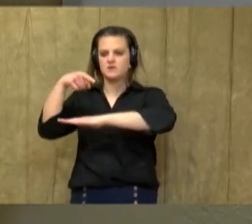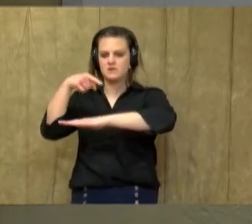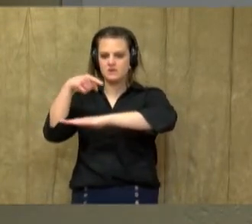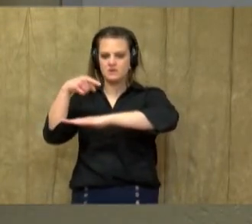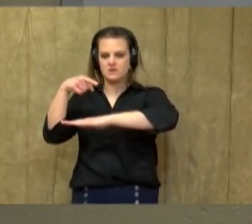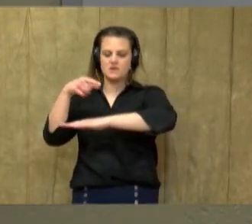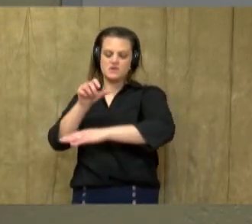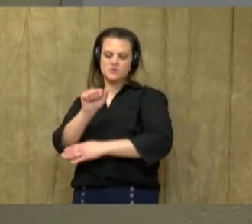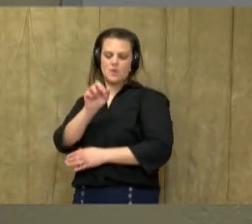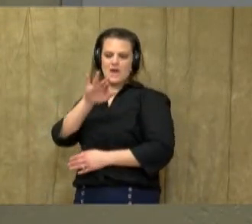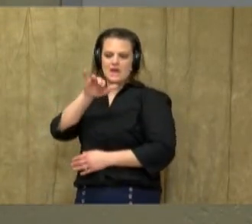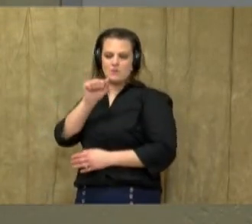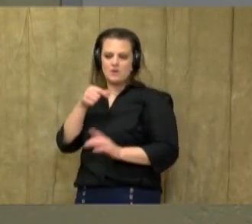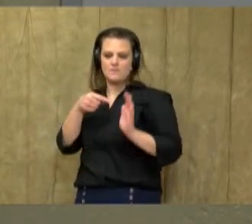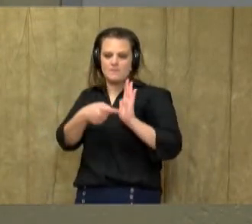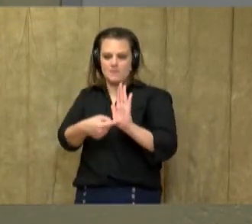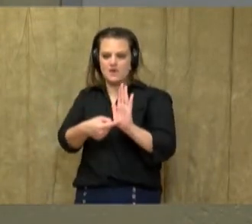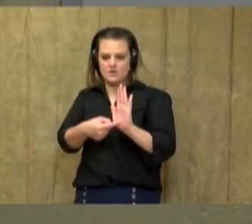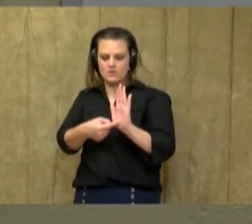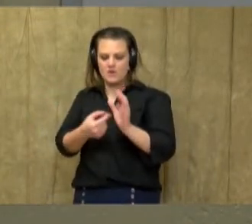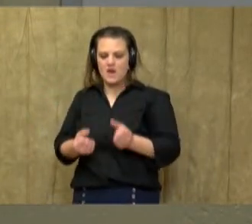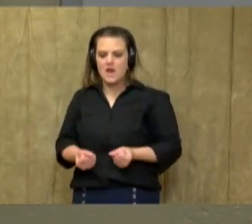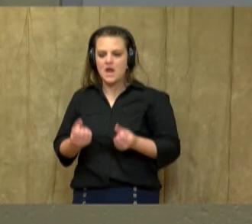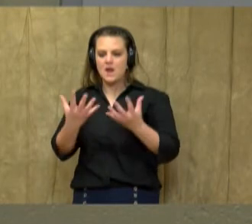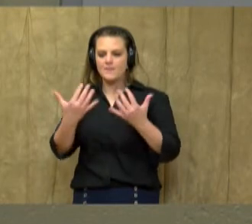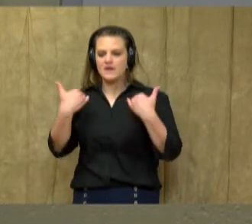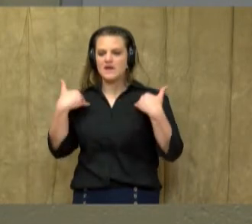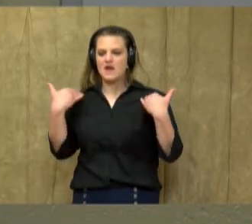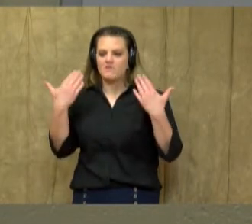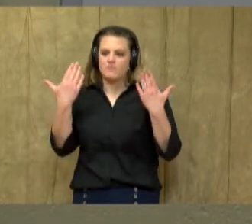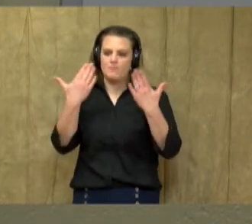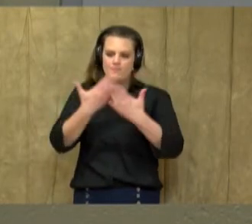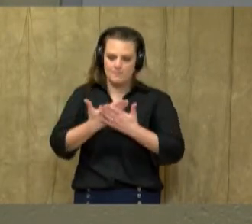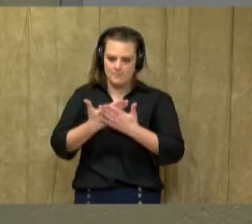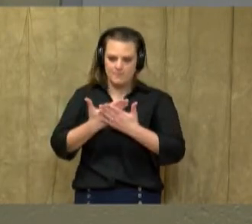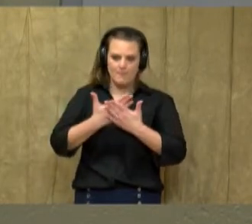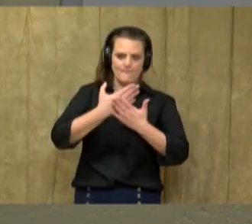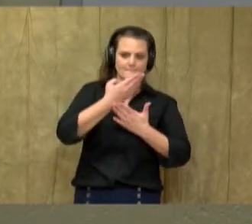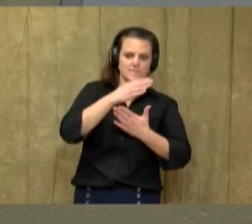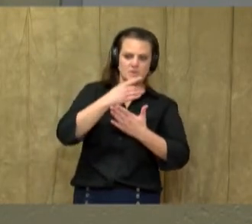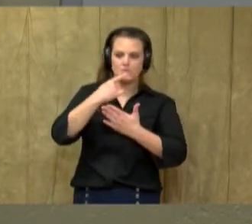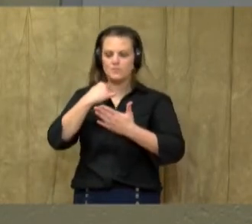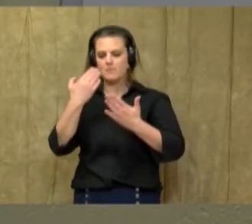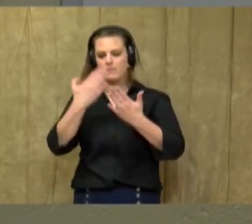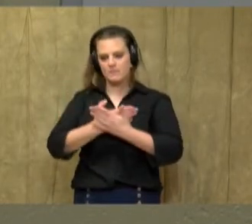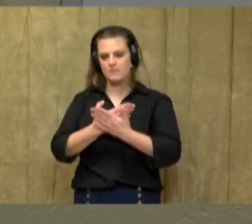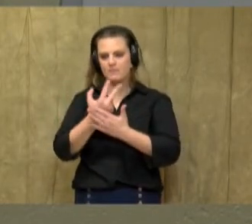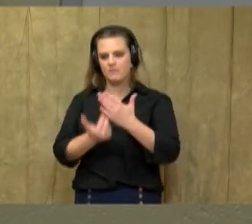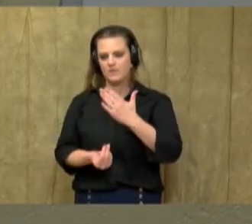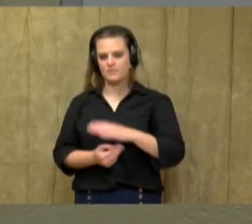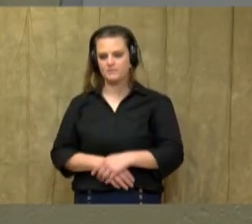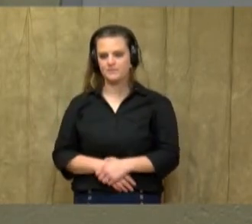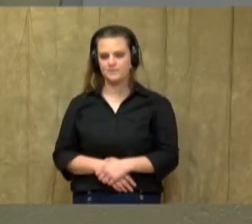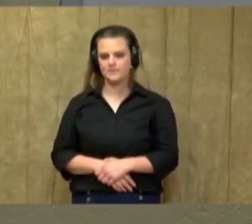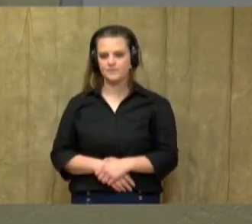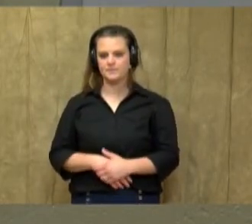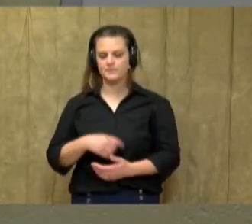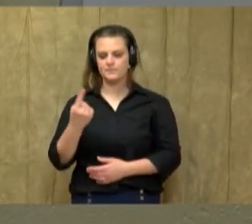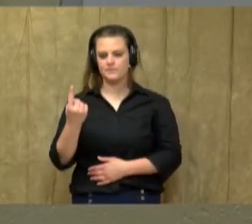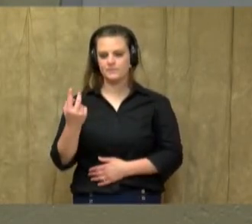in the area model have both blue and red?